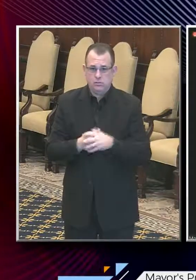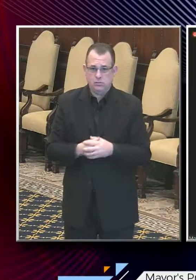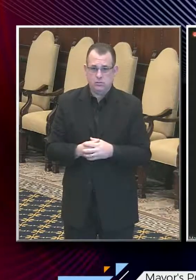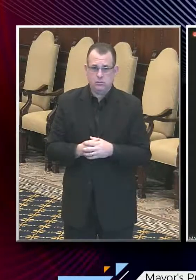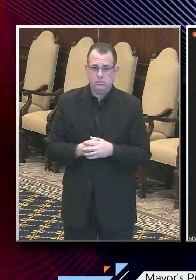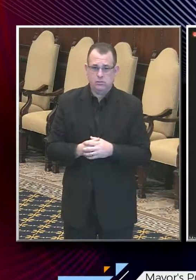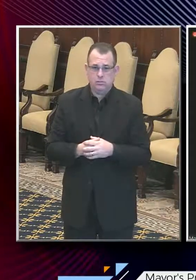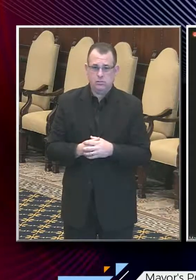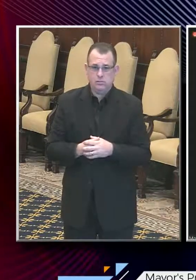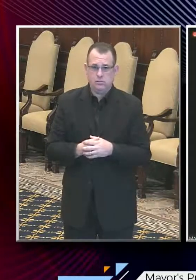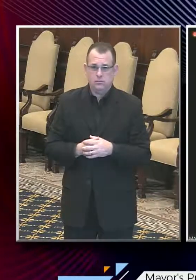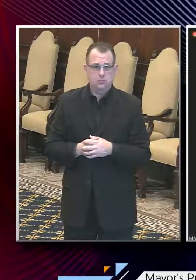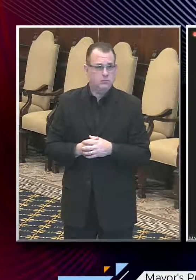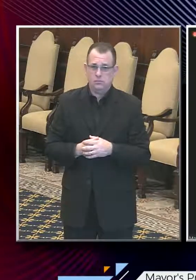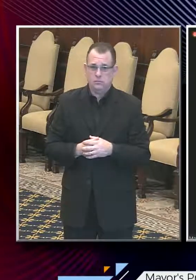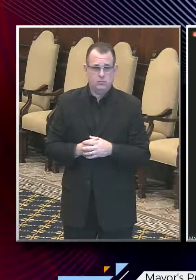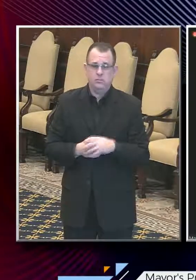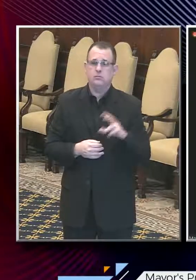You're good?